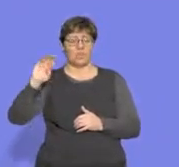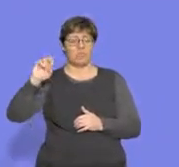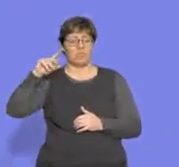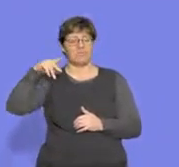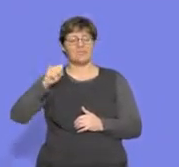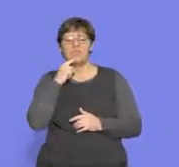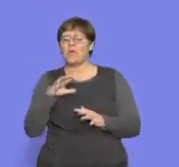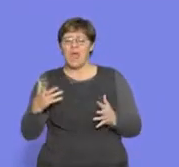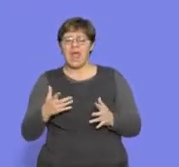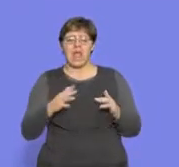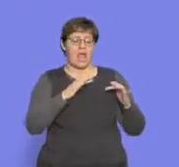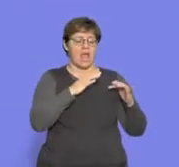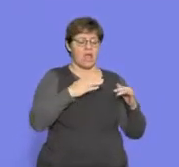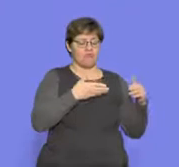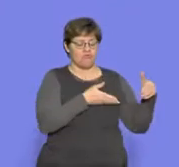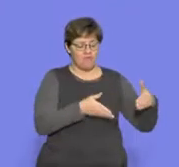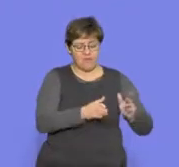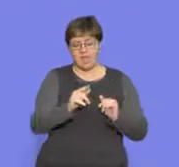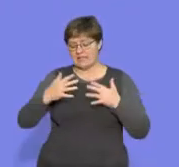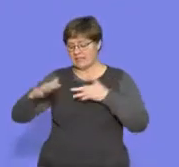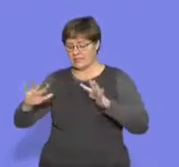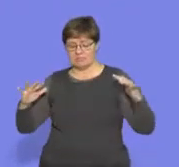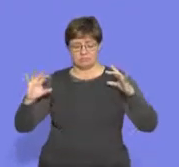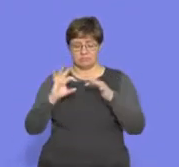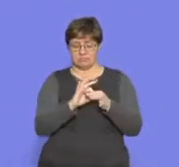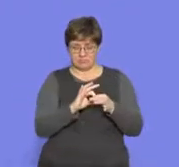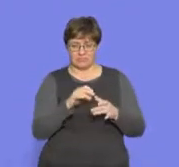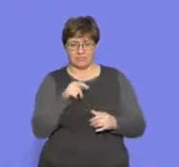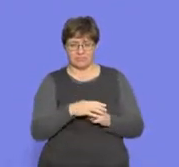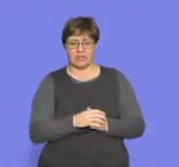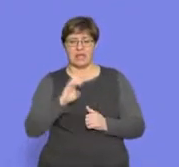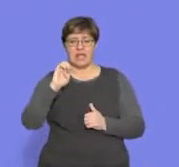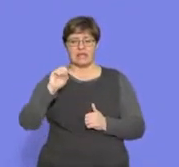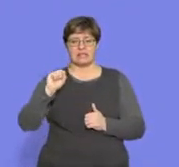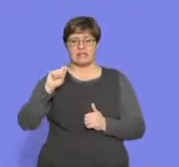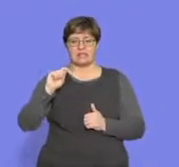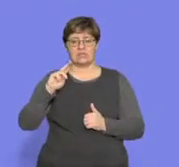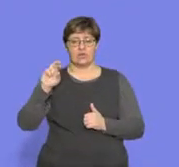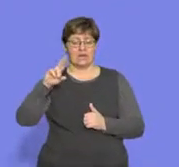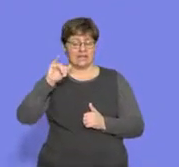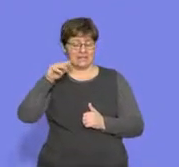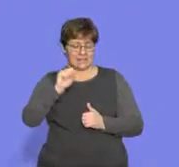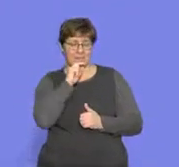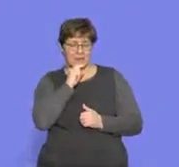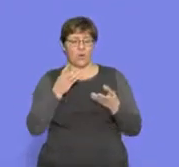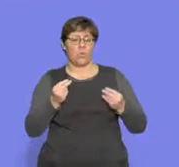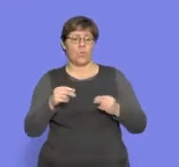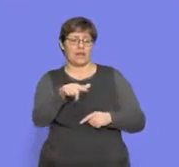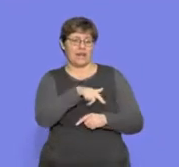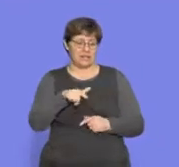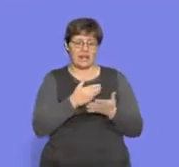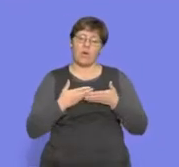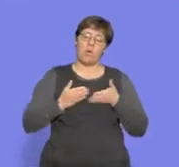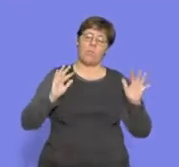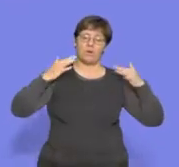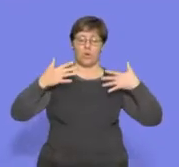and into seas. And then estuaries, which are seen as our important wetlands of South Africa. And we have the open